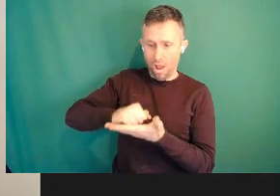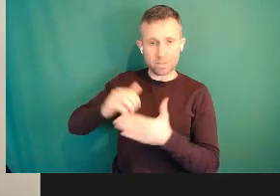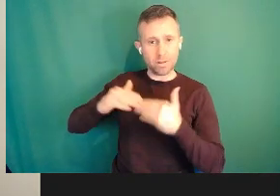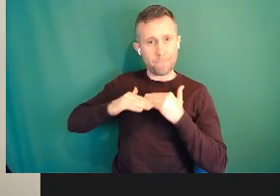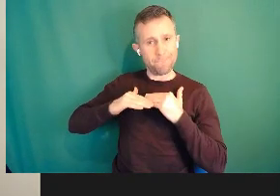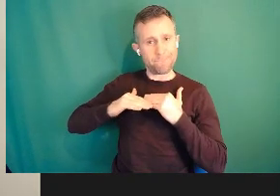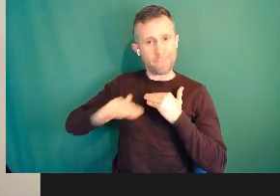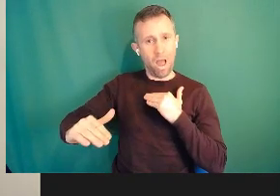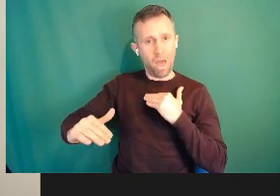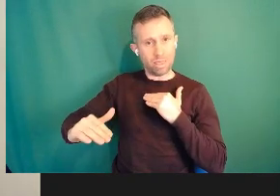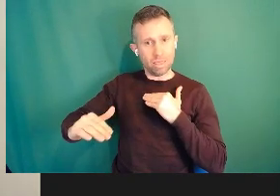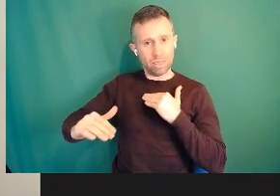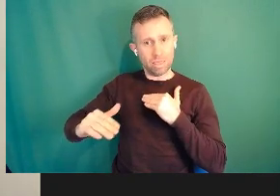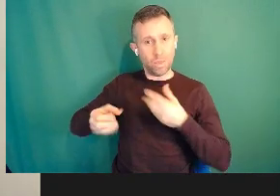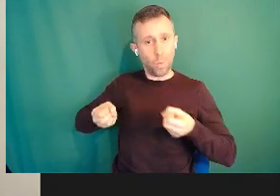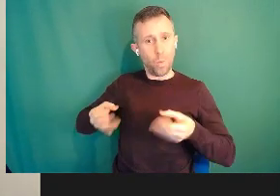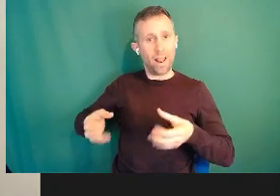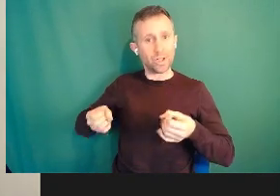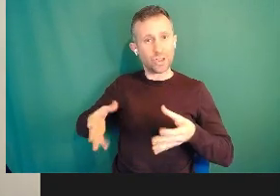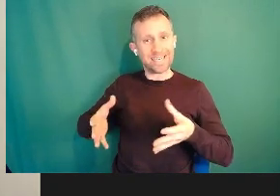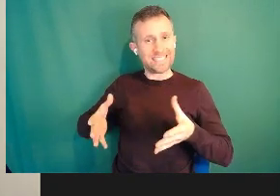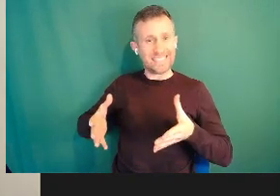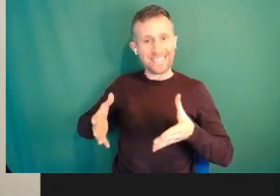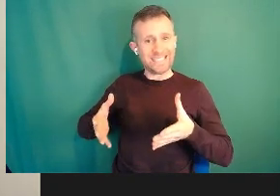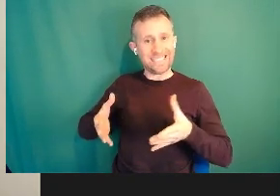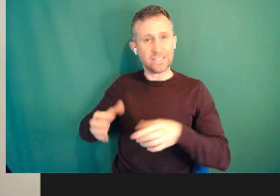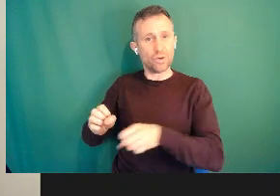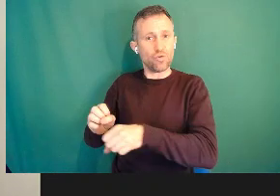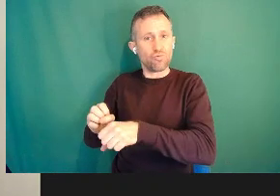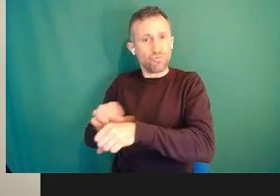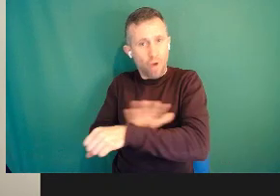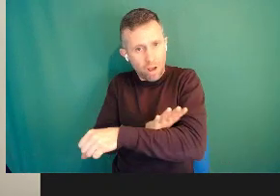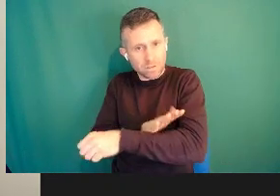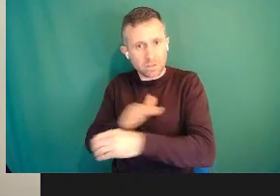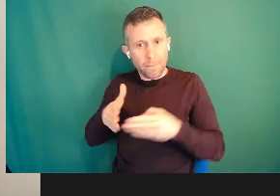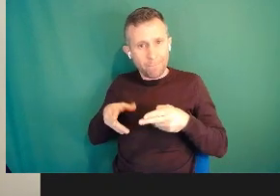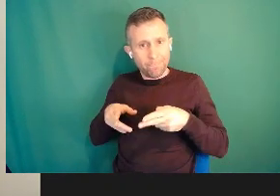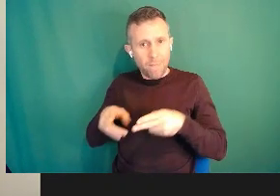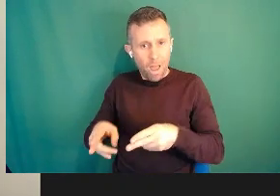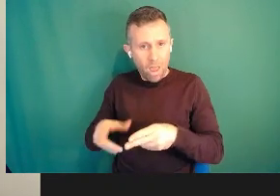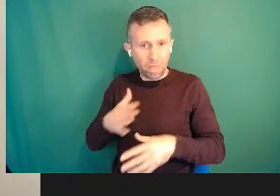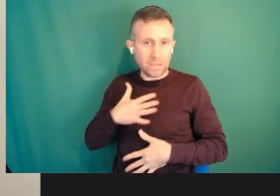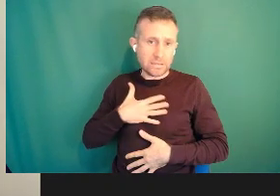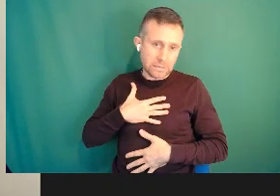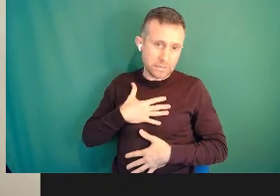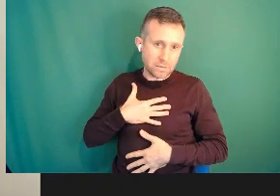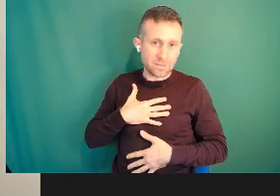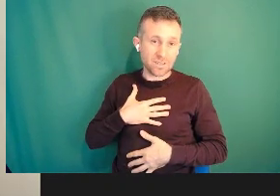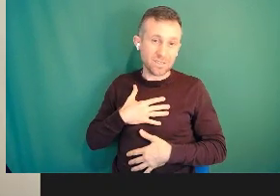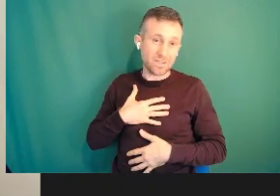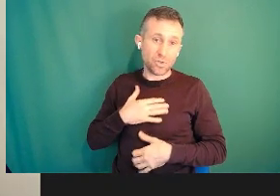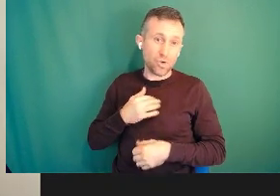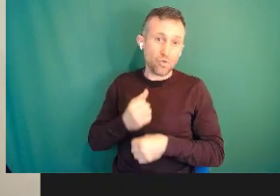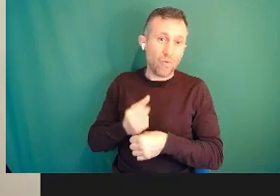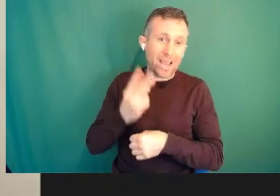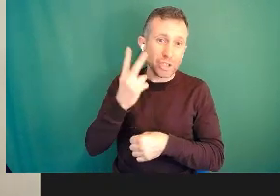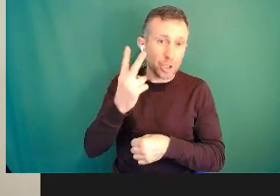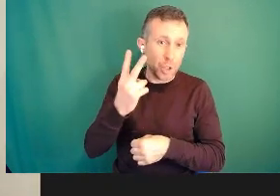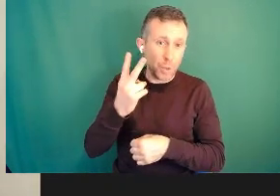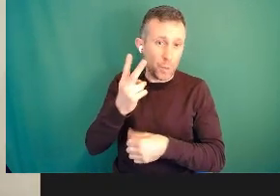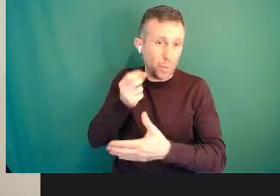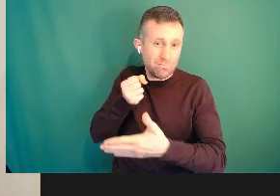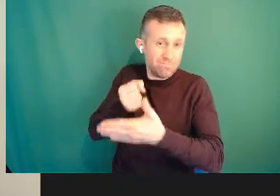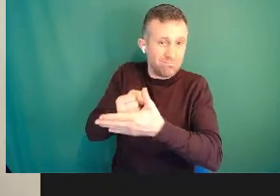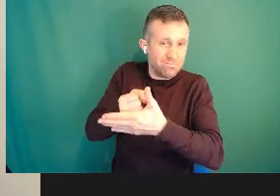got physical access needs. But we're kind of doing as much as we can to make that flat and a steady